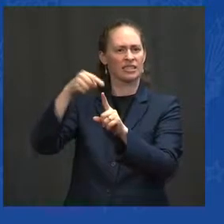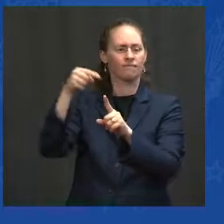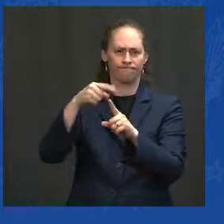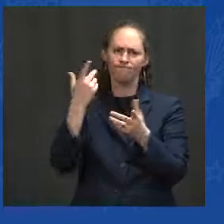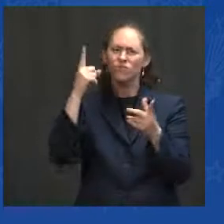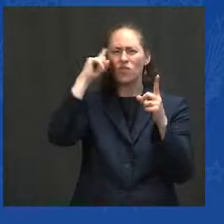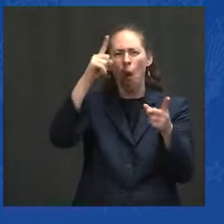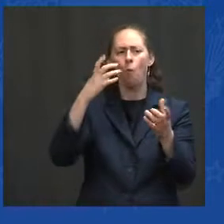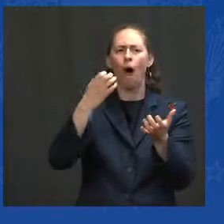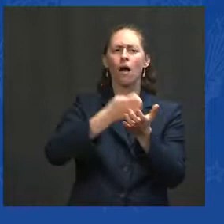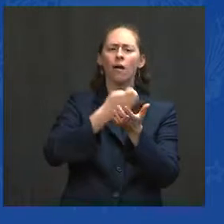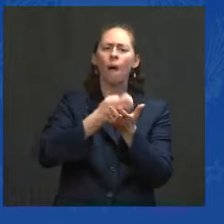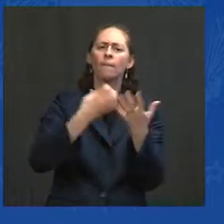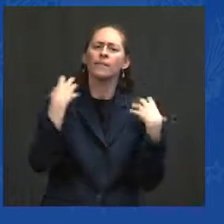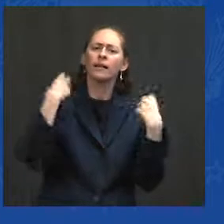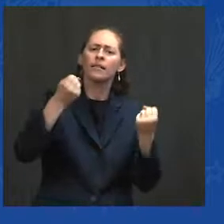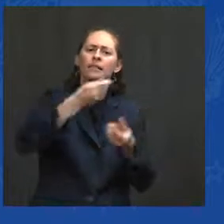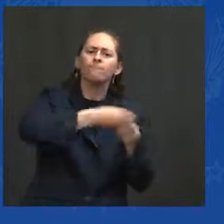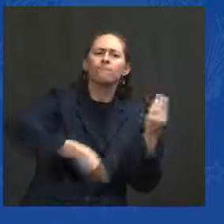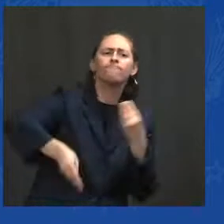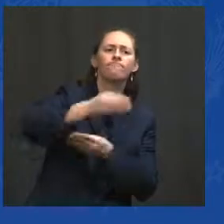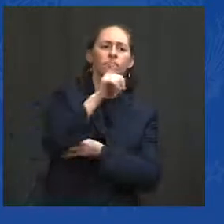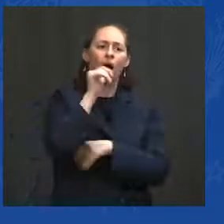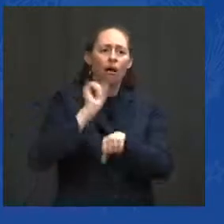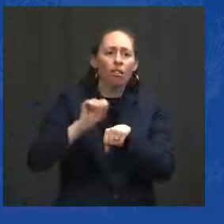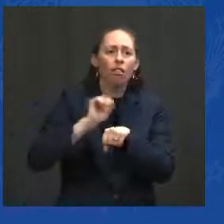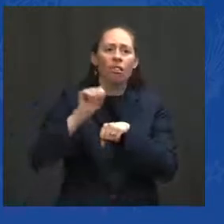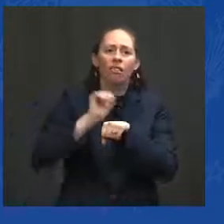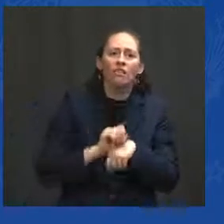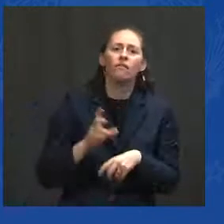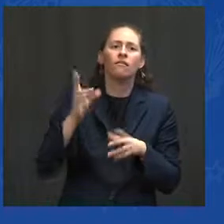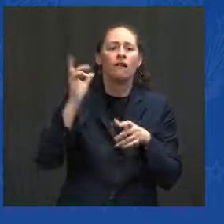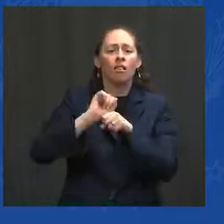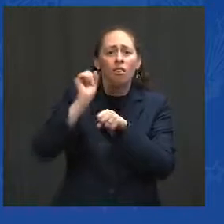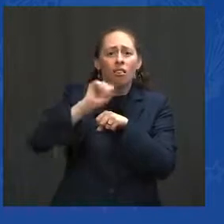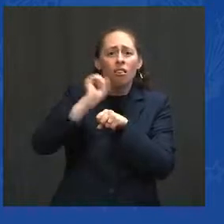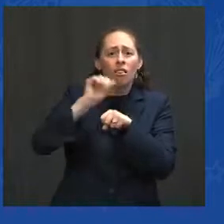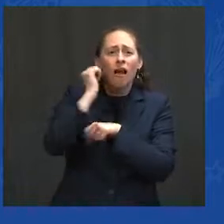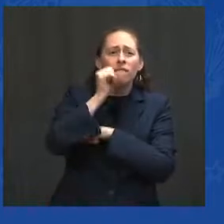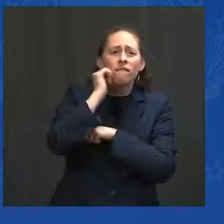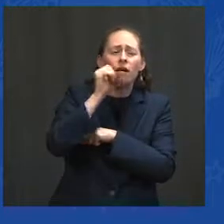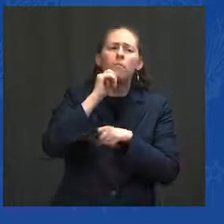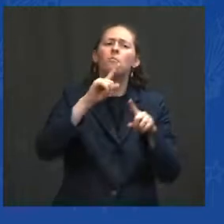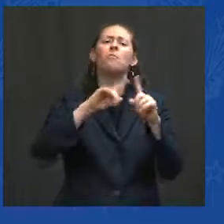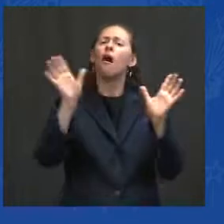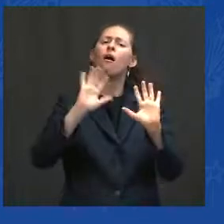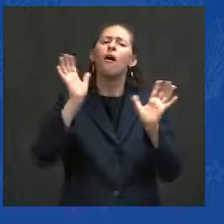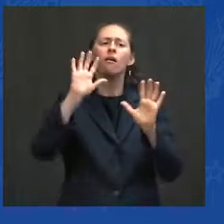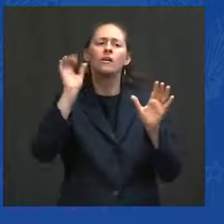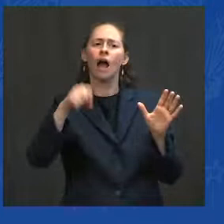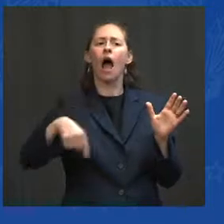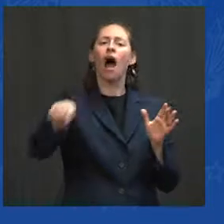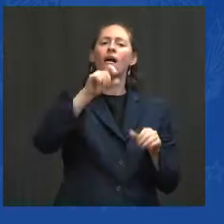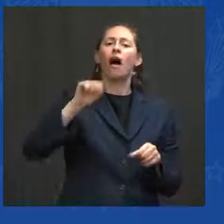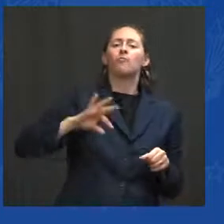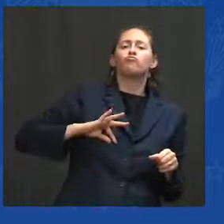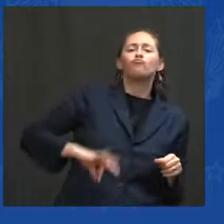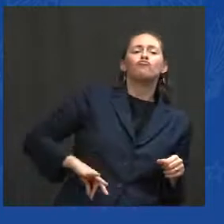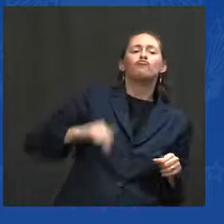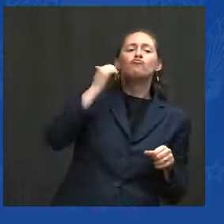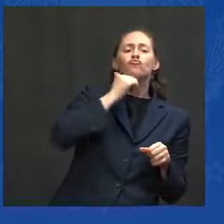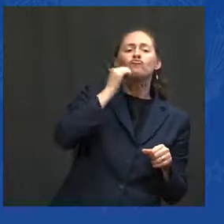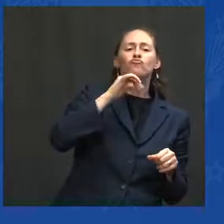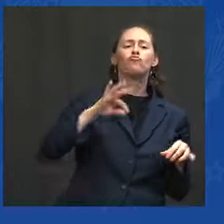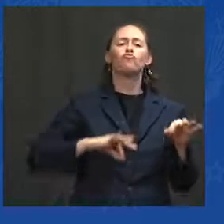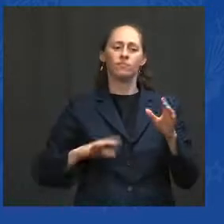people working for capitalism. It's about capitalism working for people. But over time, we've lost the fundamental American idea that